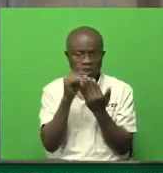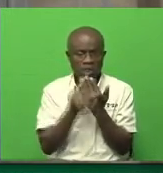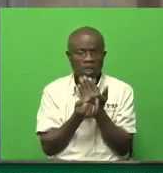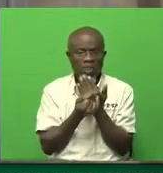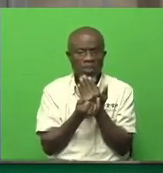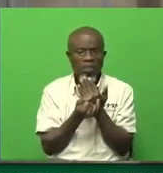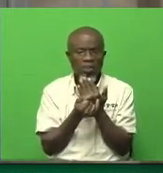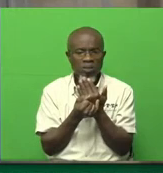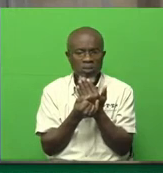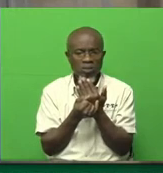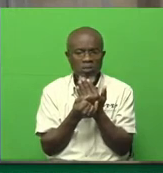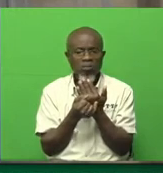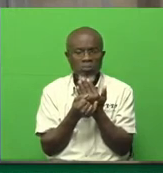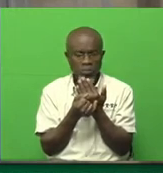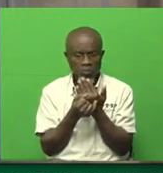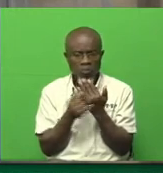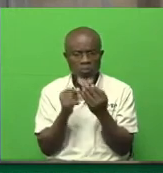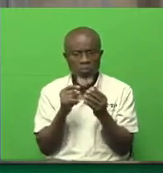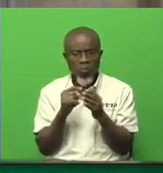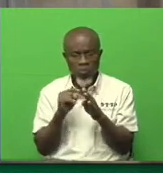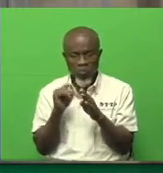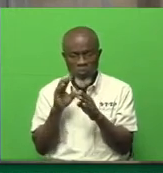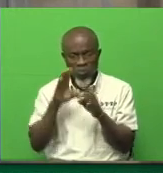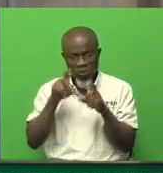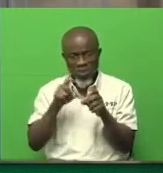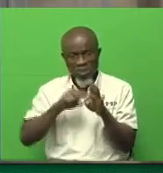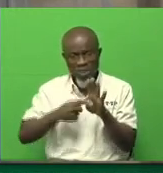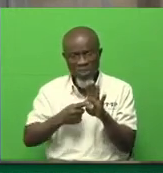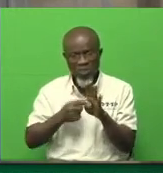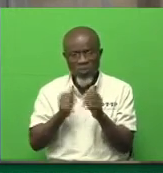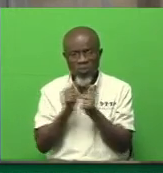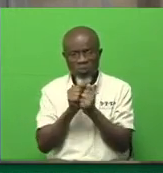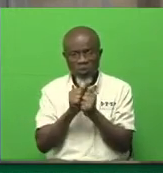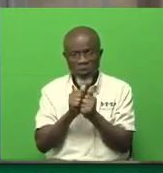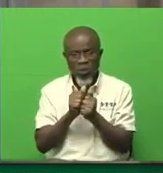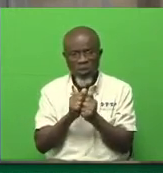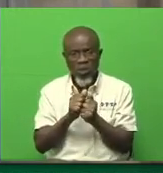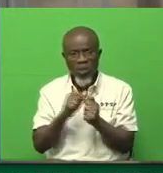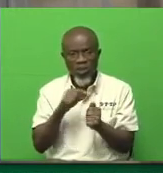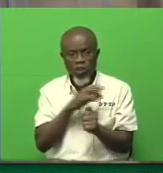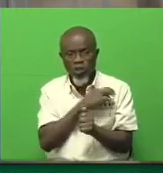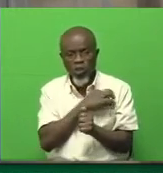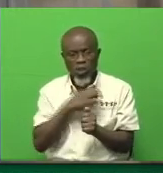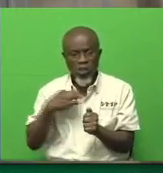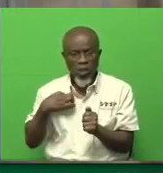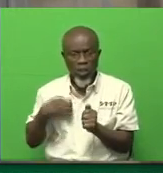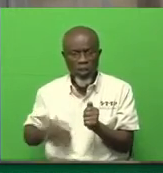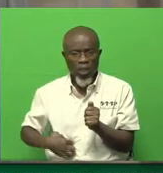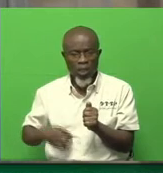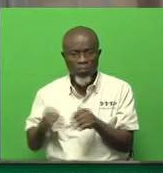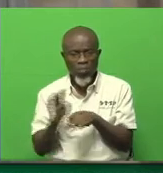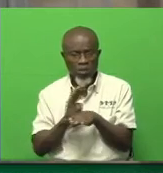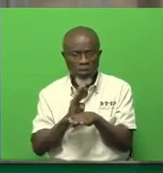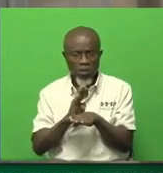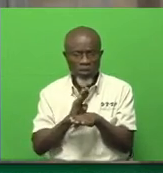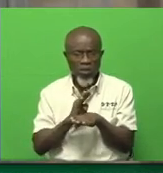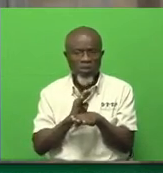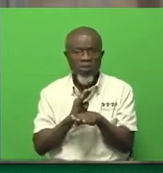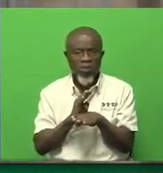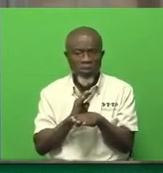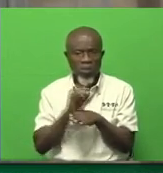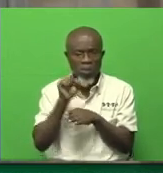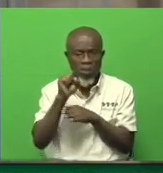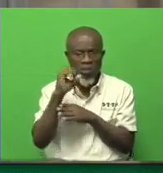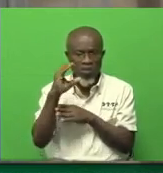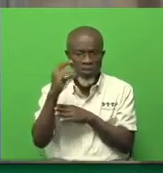with Shanghai Construction Group Caribbean Limited in fact in January of 2022 it was reported that scg